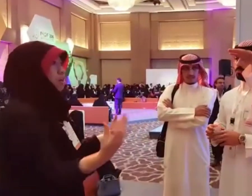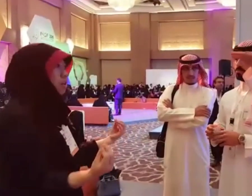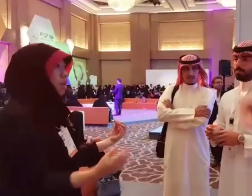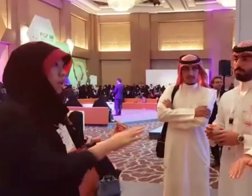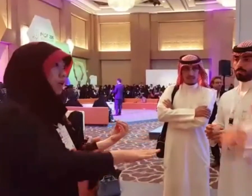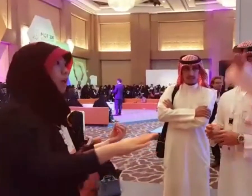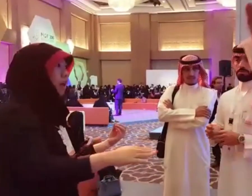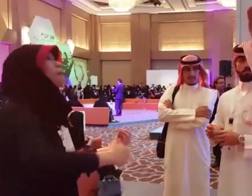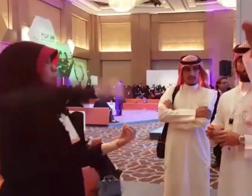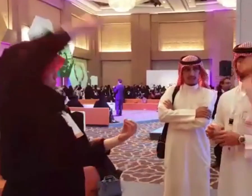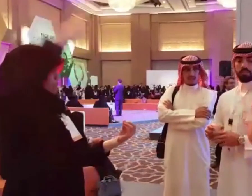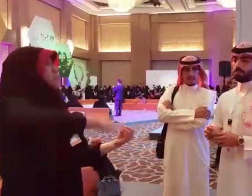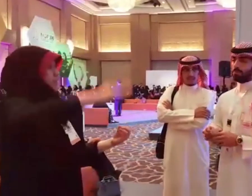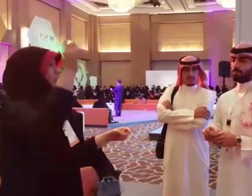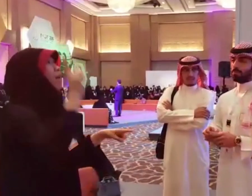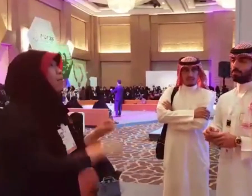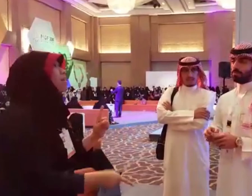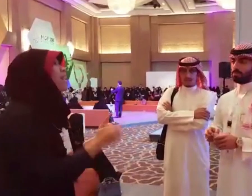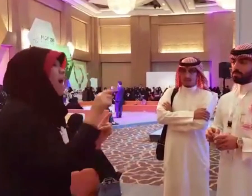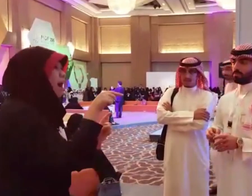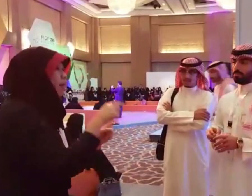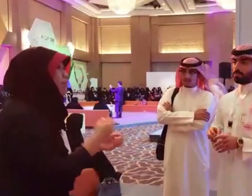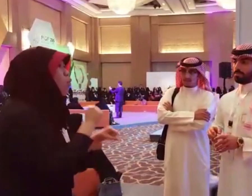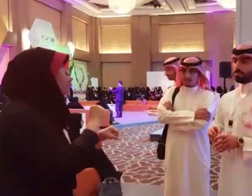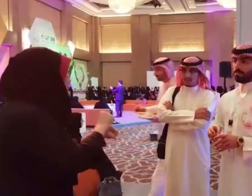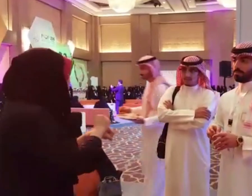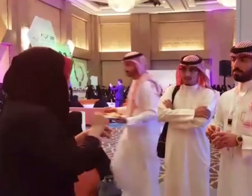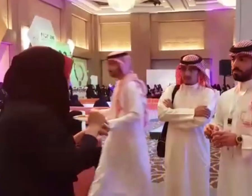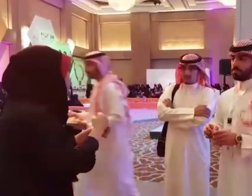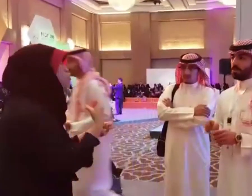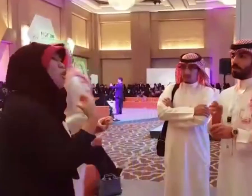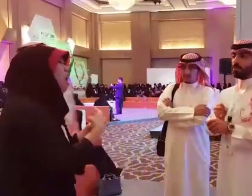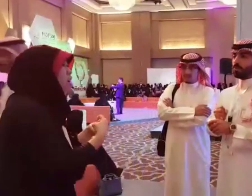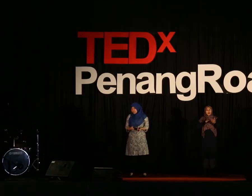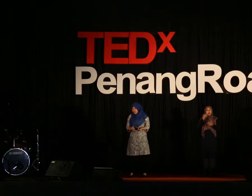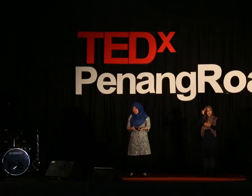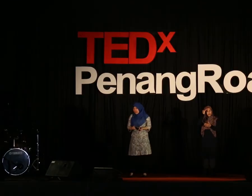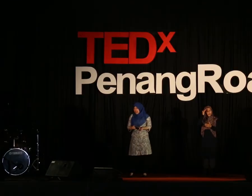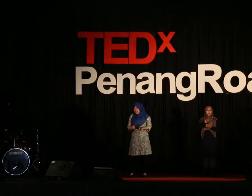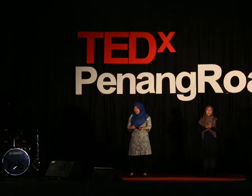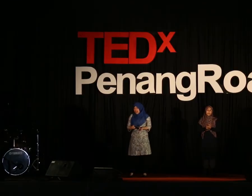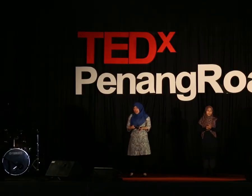I don't sign Arabic Sign Language at all. I just use what I know